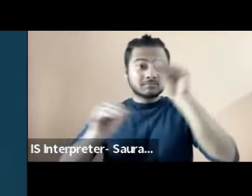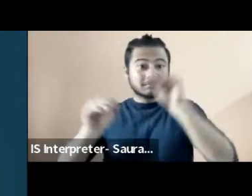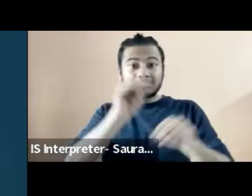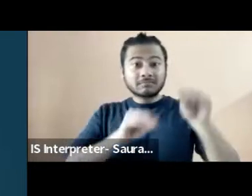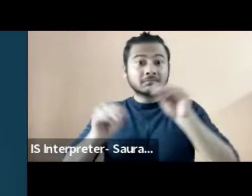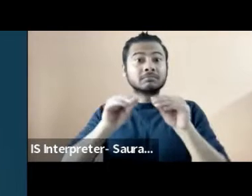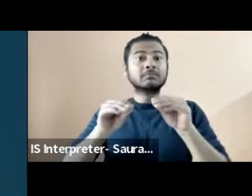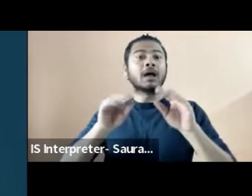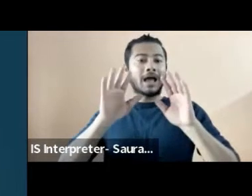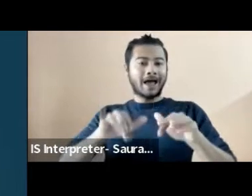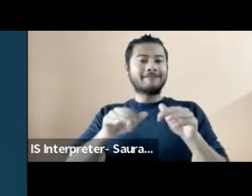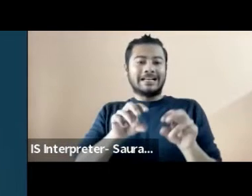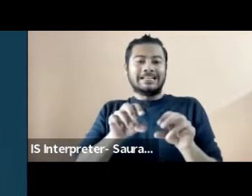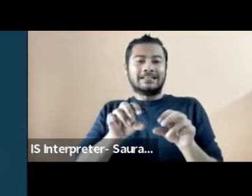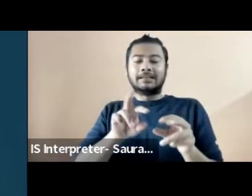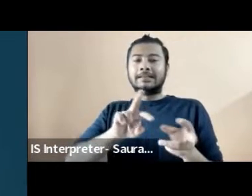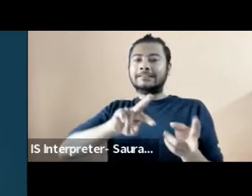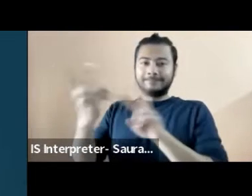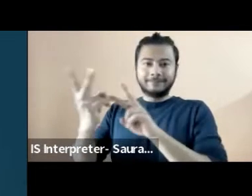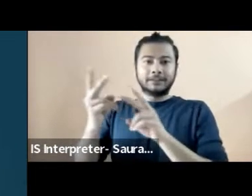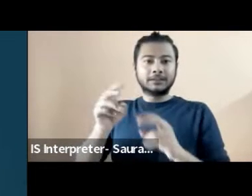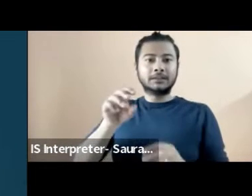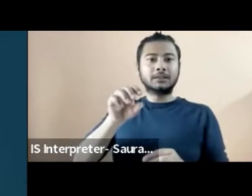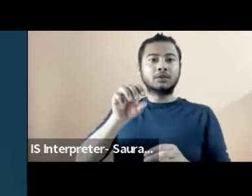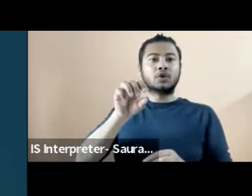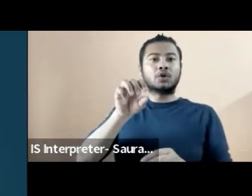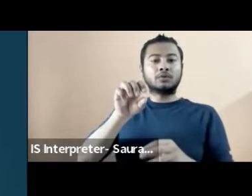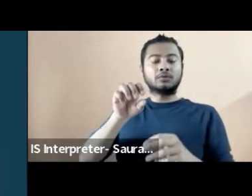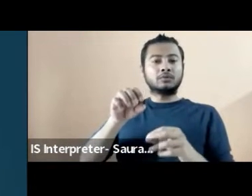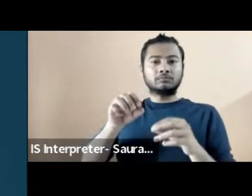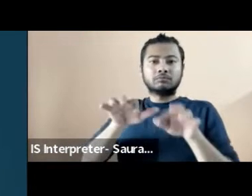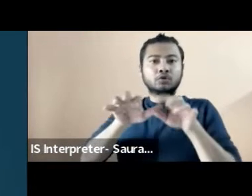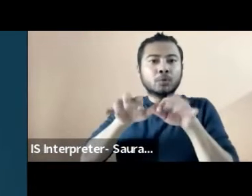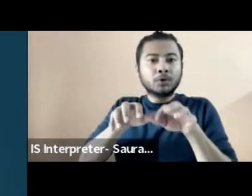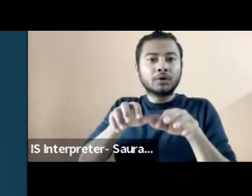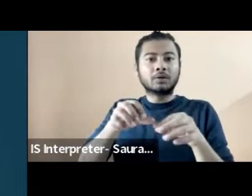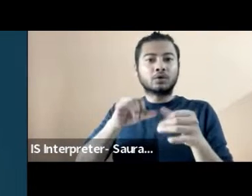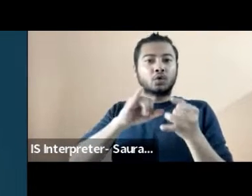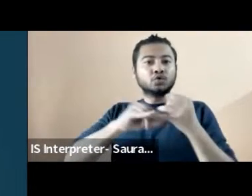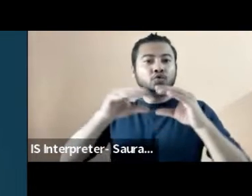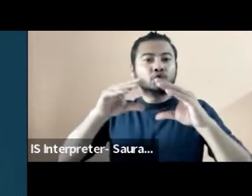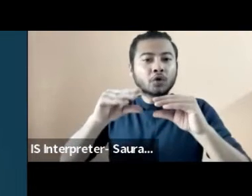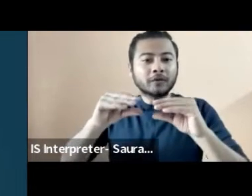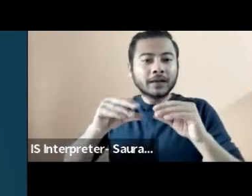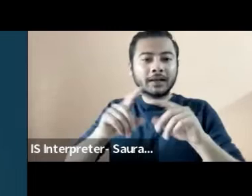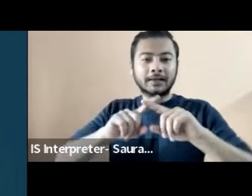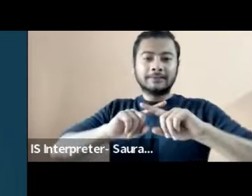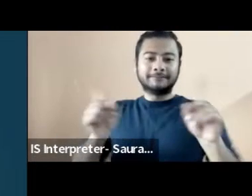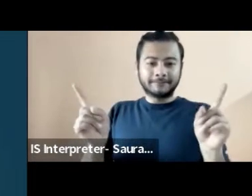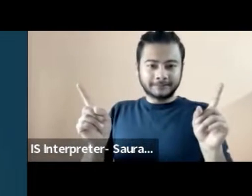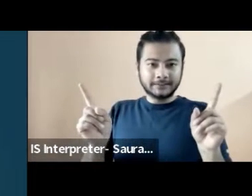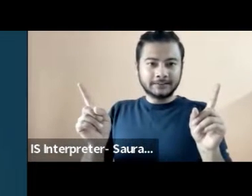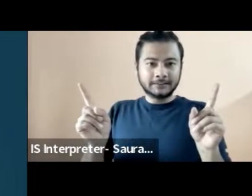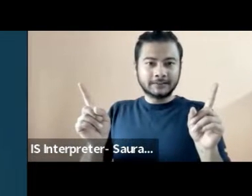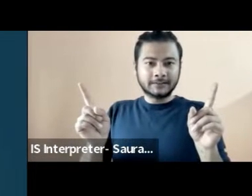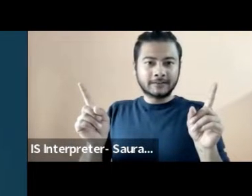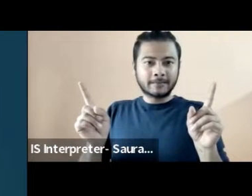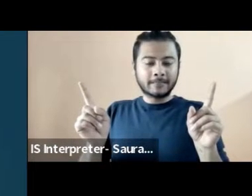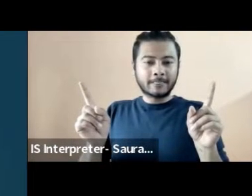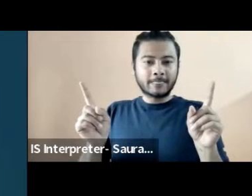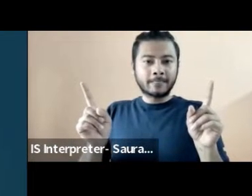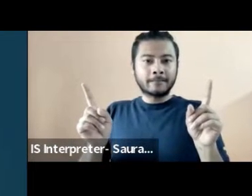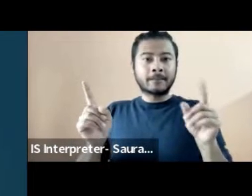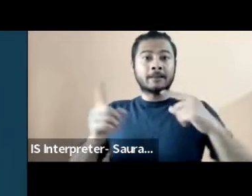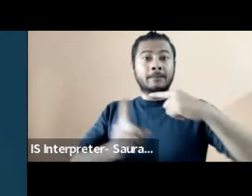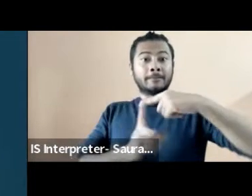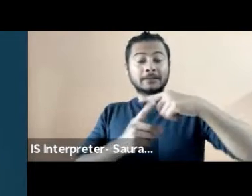software. And we had prepared a few predefined codes based on the guiding questions across the themes that we had decided on,